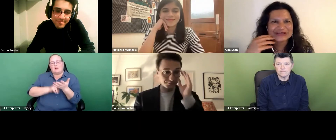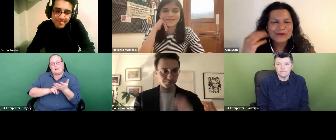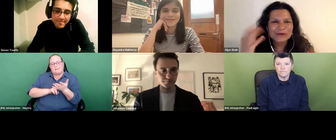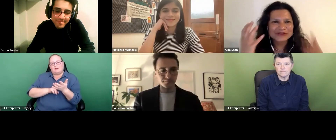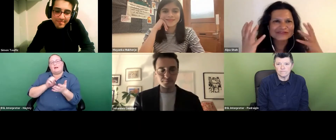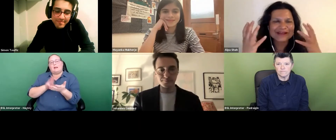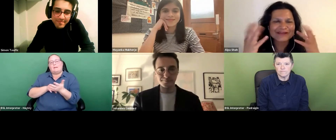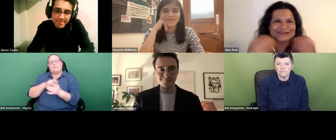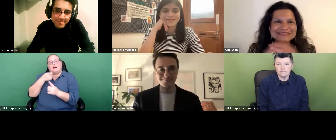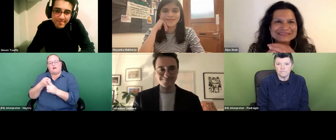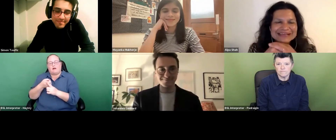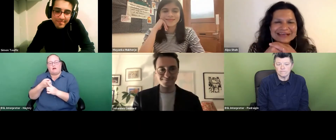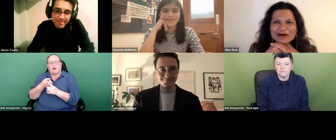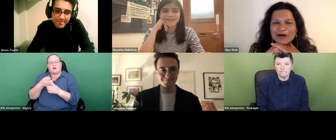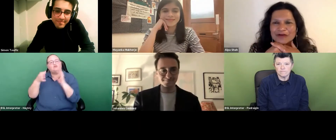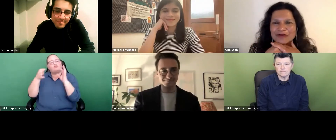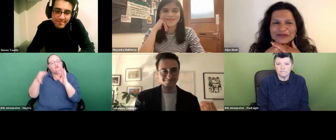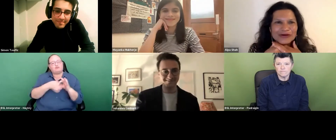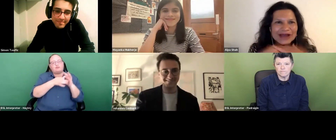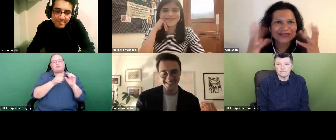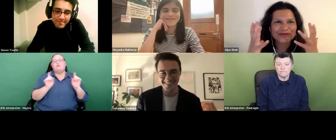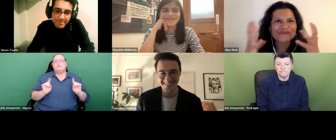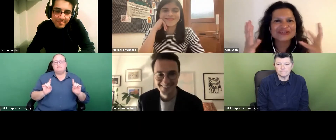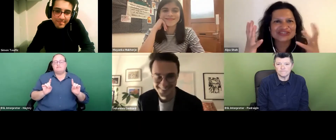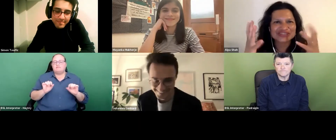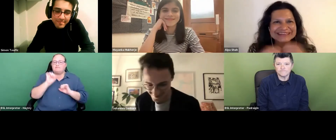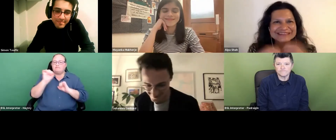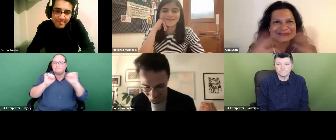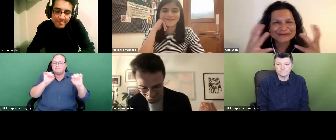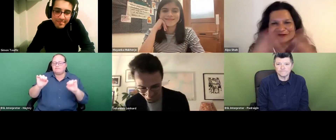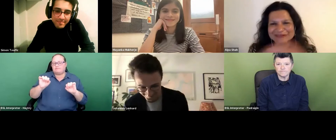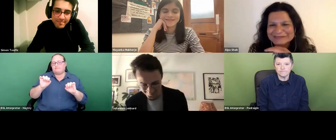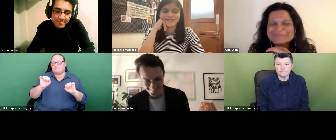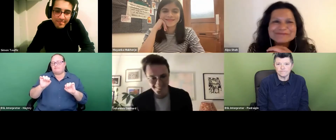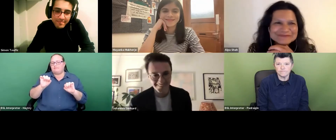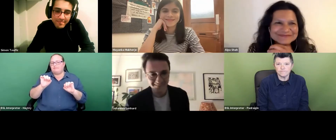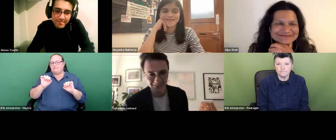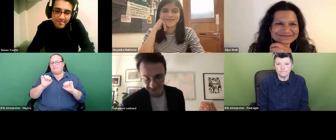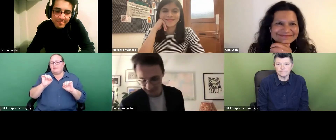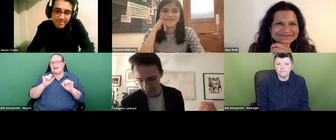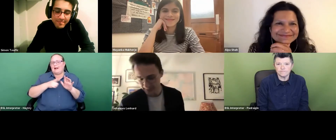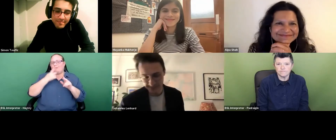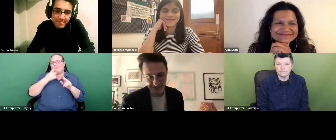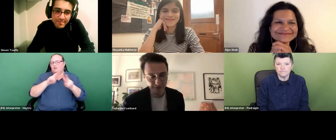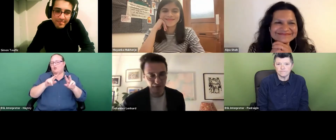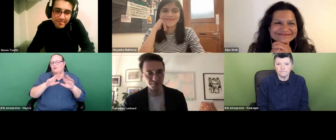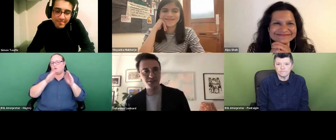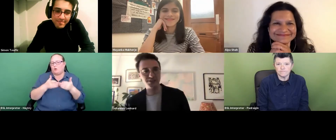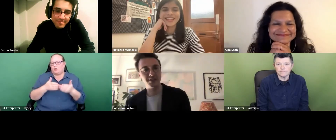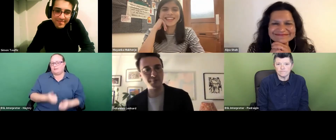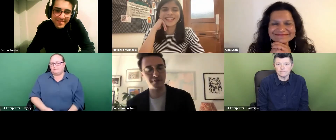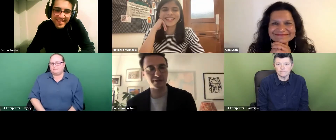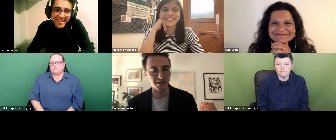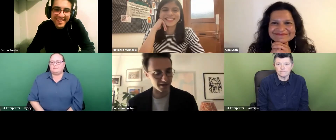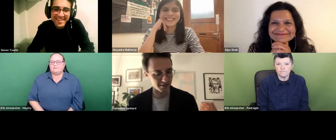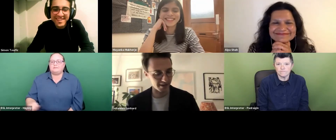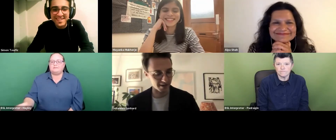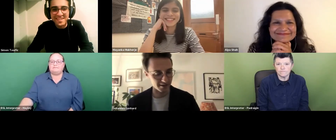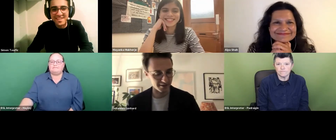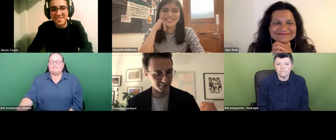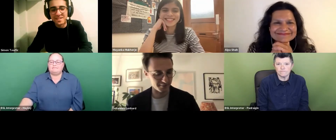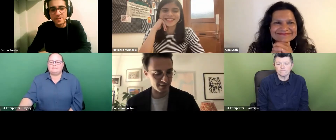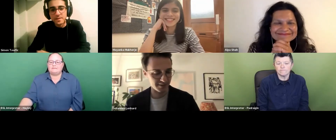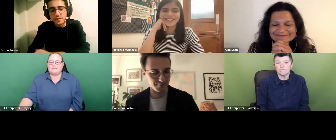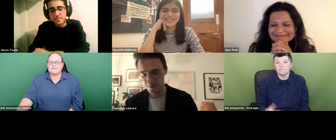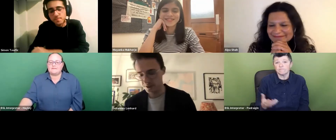this question. What's the relevance of your Anthro-vision to the world? Yeah, that's a tough conversation that I'm having again and